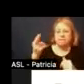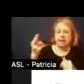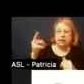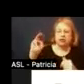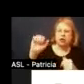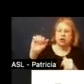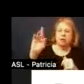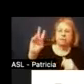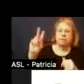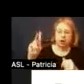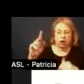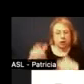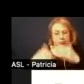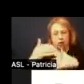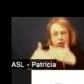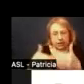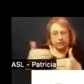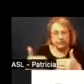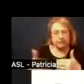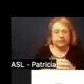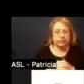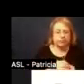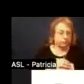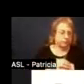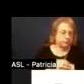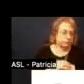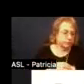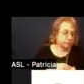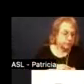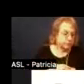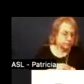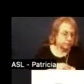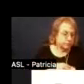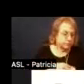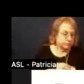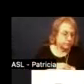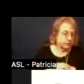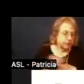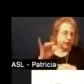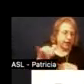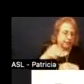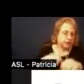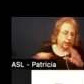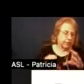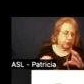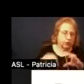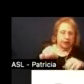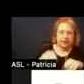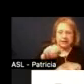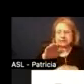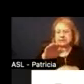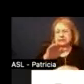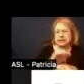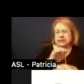progress uh so far and so that's what i'm going to spend a few minutes doing with you this evening so uh the first